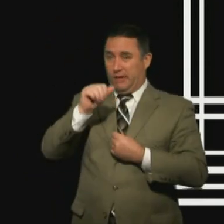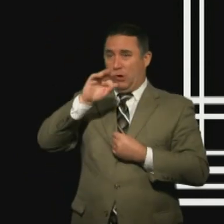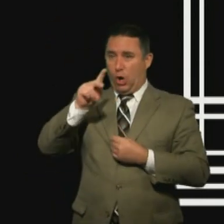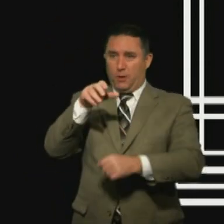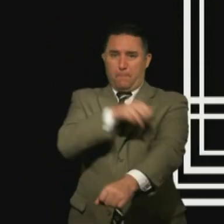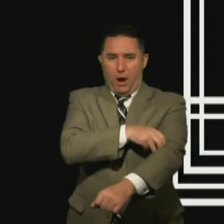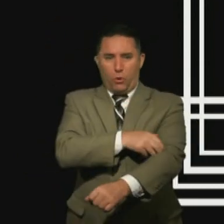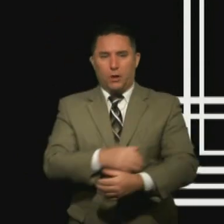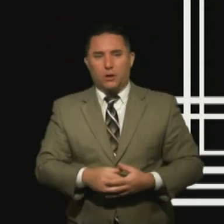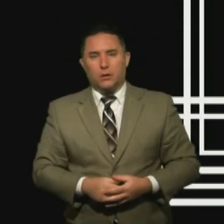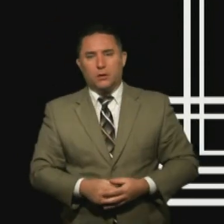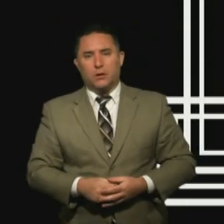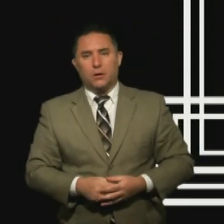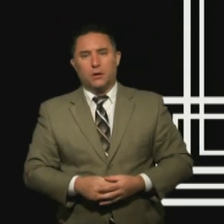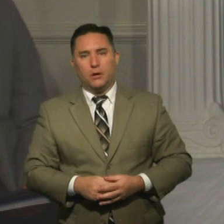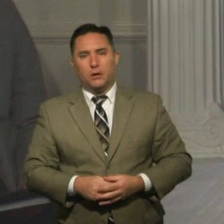power.